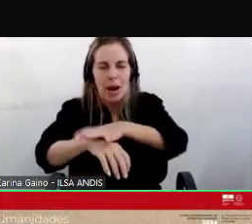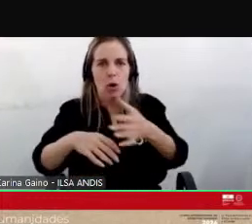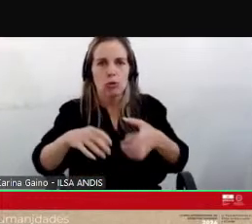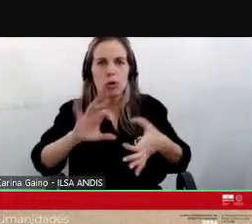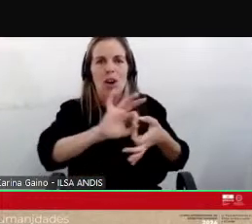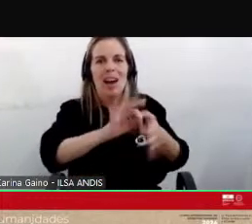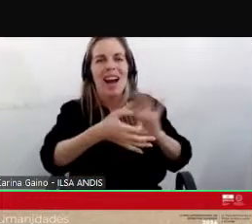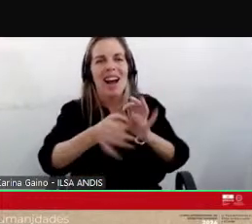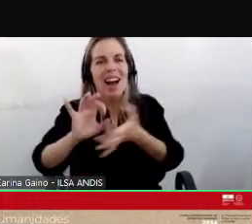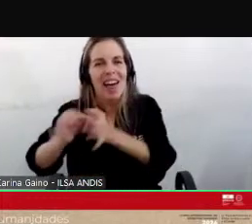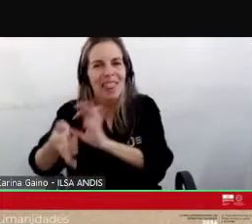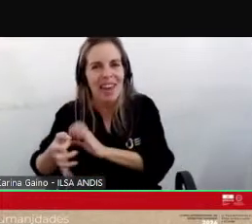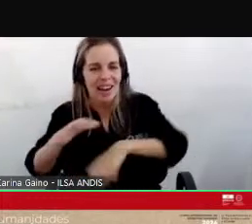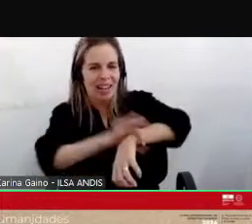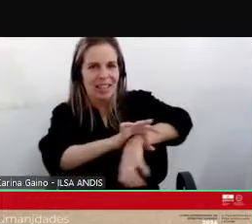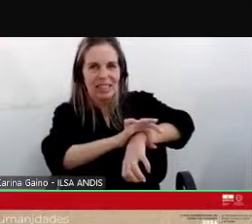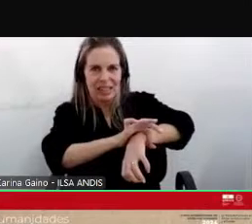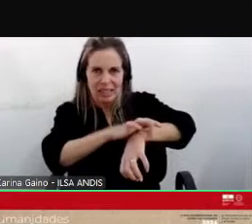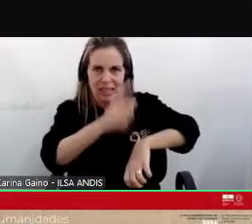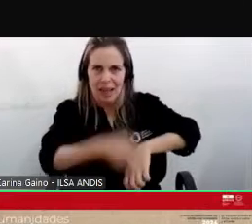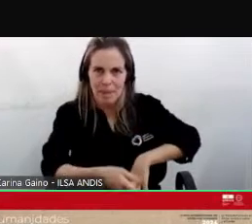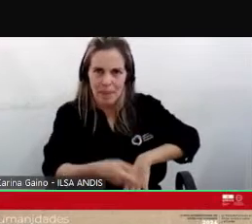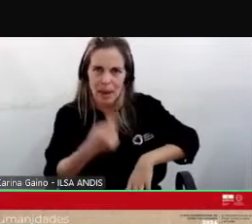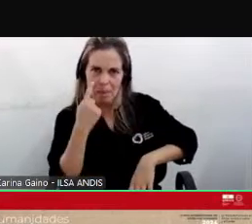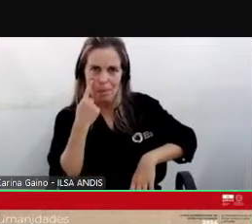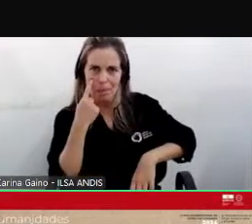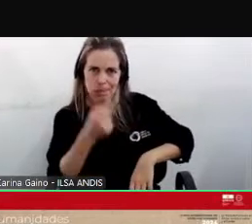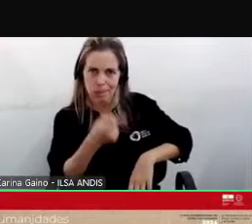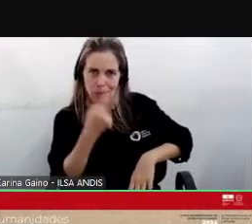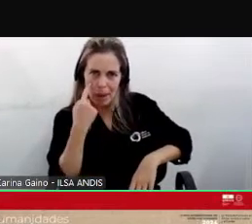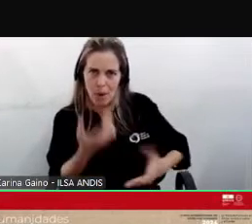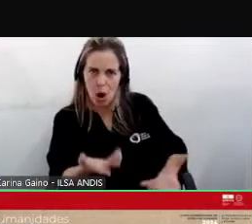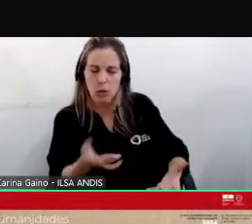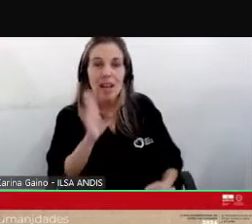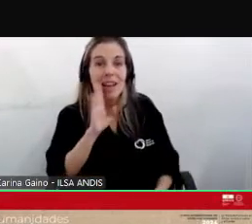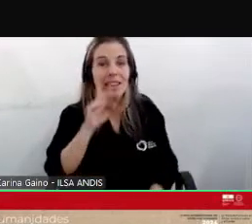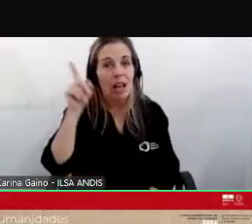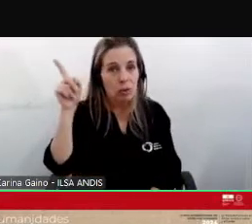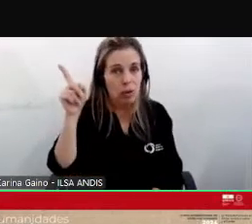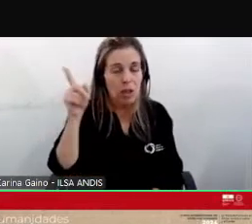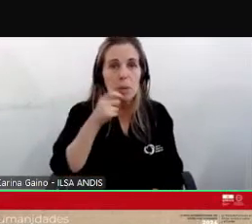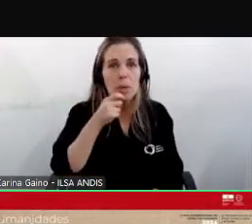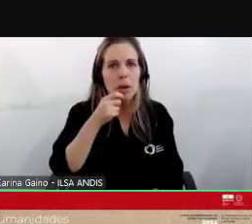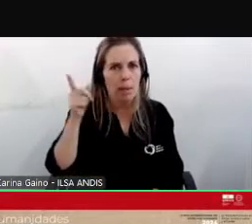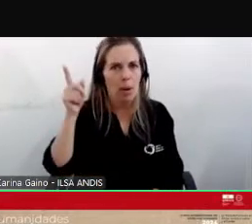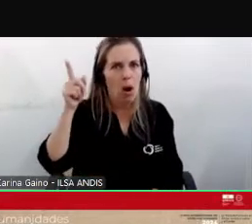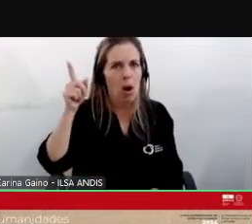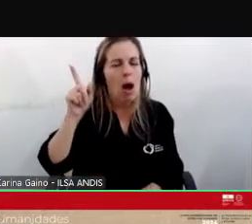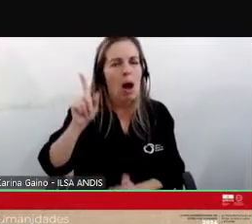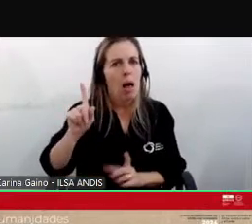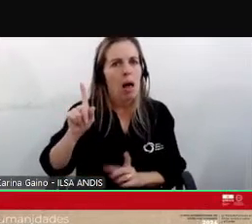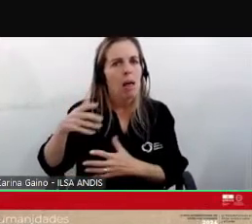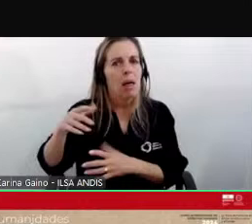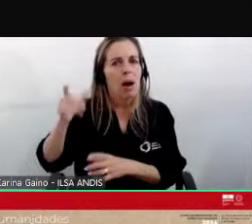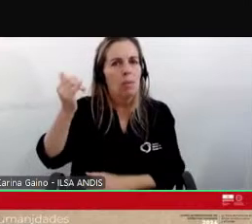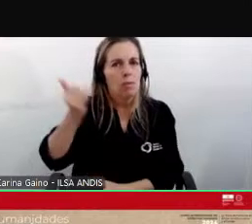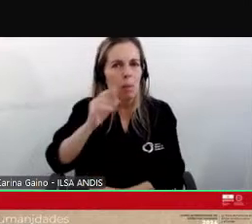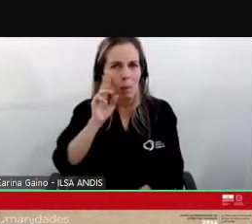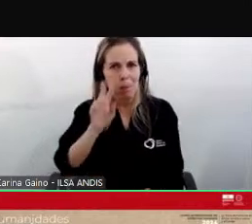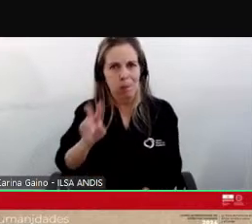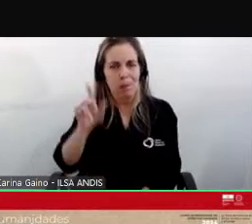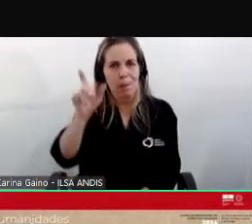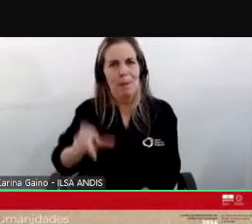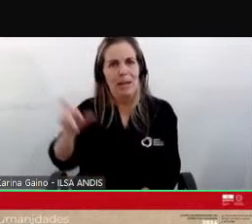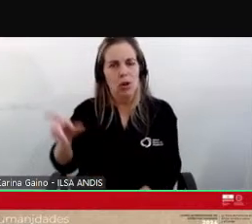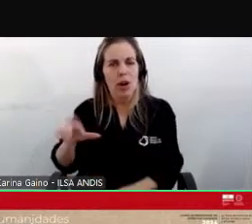Moises Rodriguez had actually kept workers in a chain compound. When workers escaped